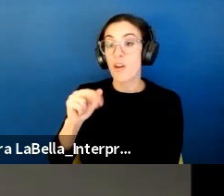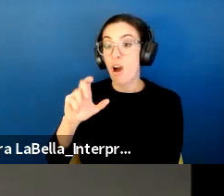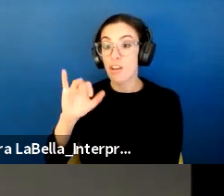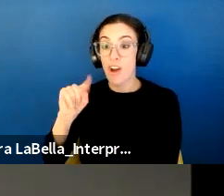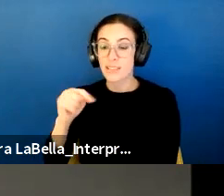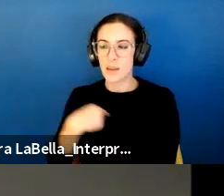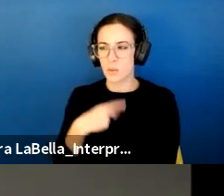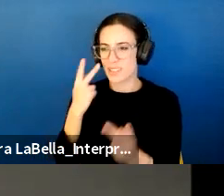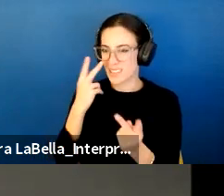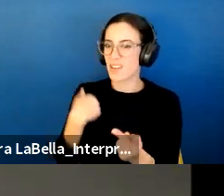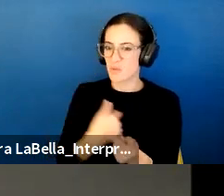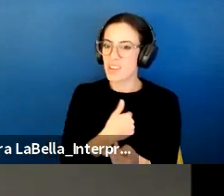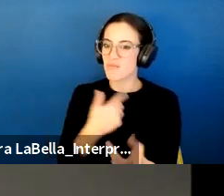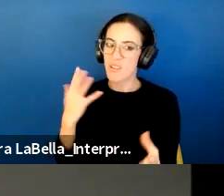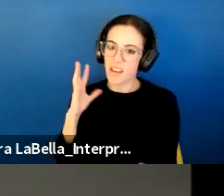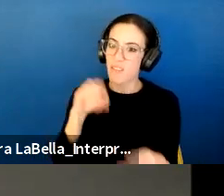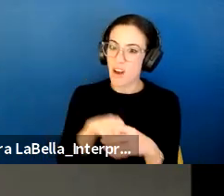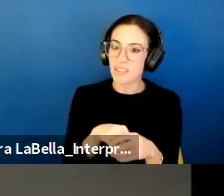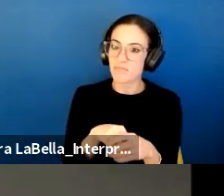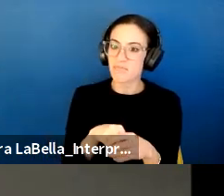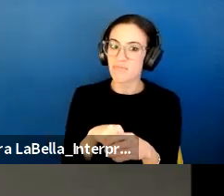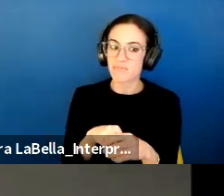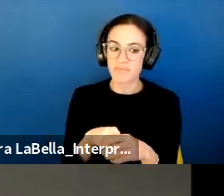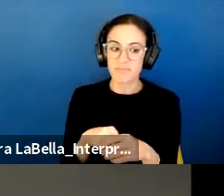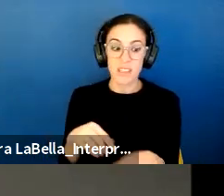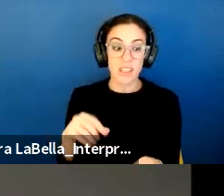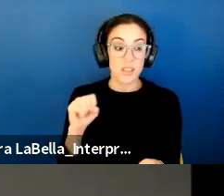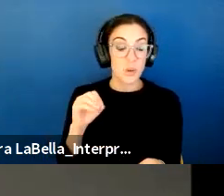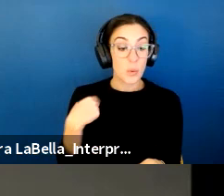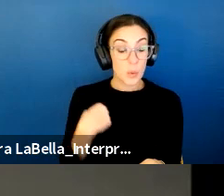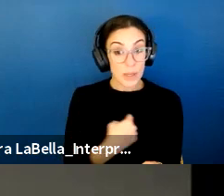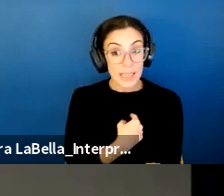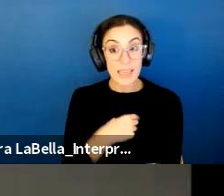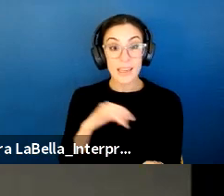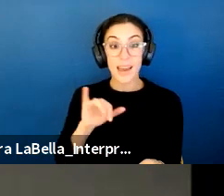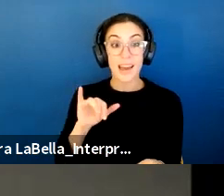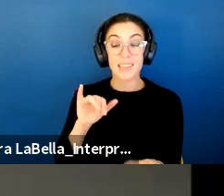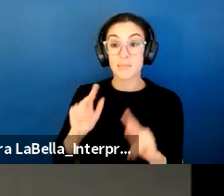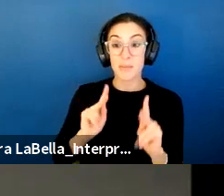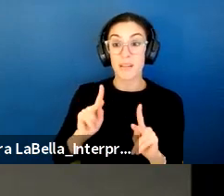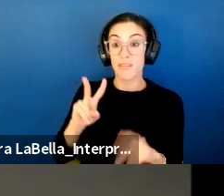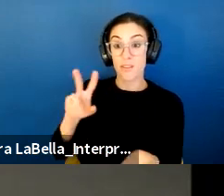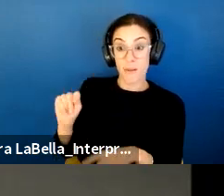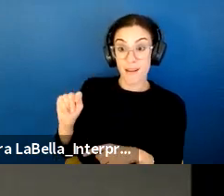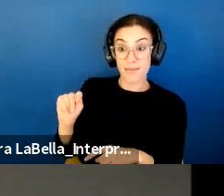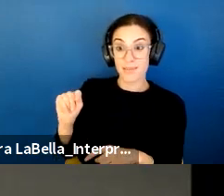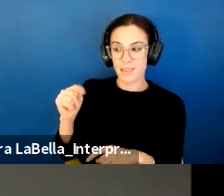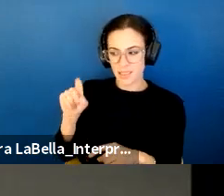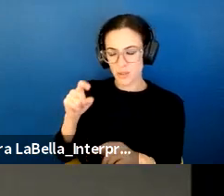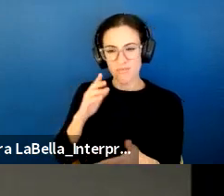involvement. So, we as Vermonters need to also stop and